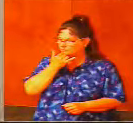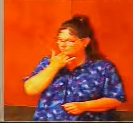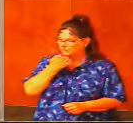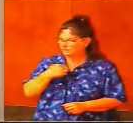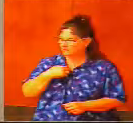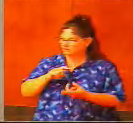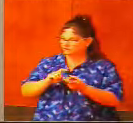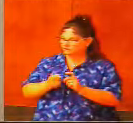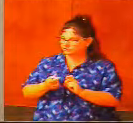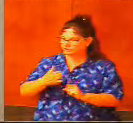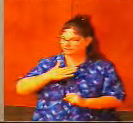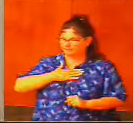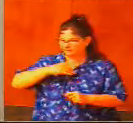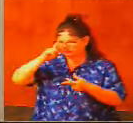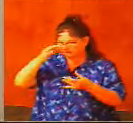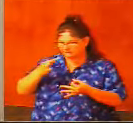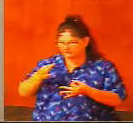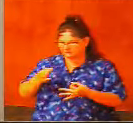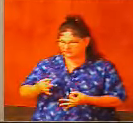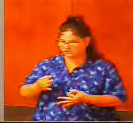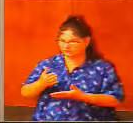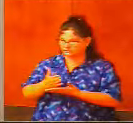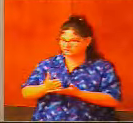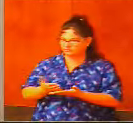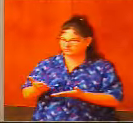I've changed my mind about some things.